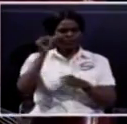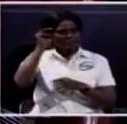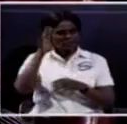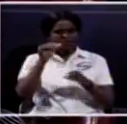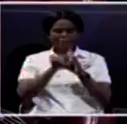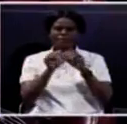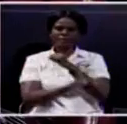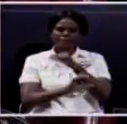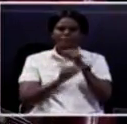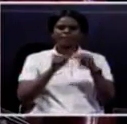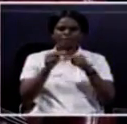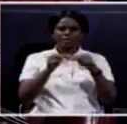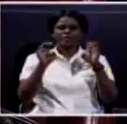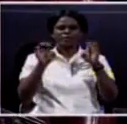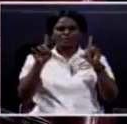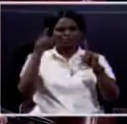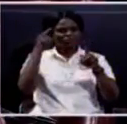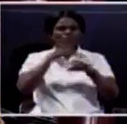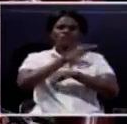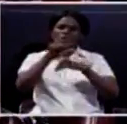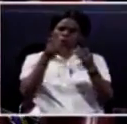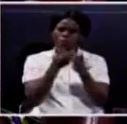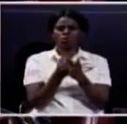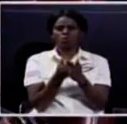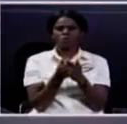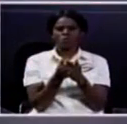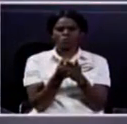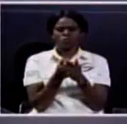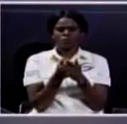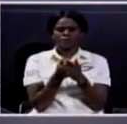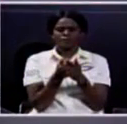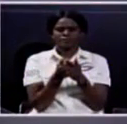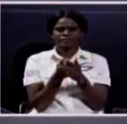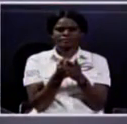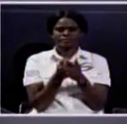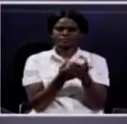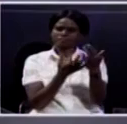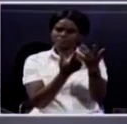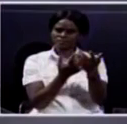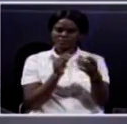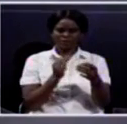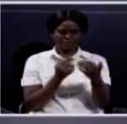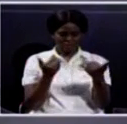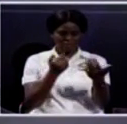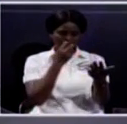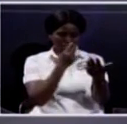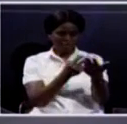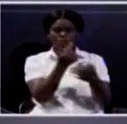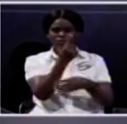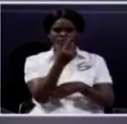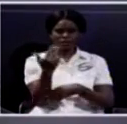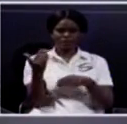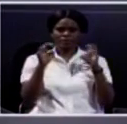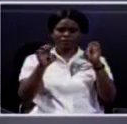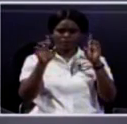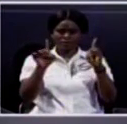That's the meaning of education for all. Now, that is what is driving yes, all these years. So now, we have now looked at one aspect.